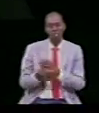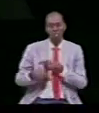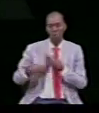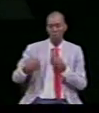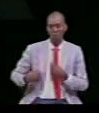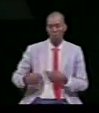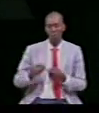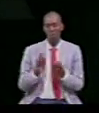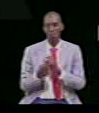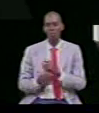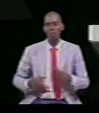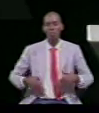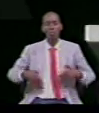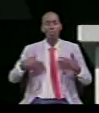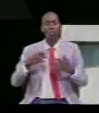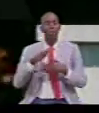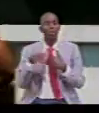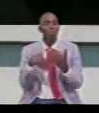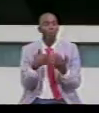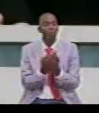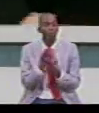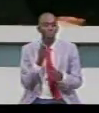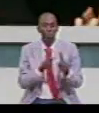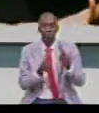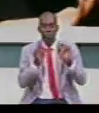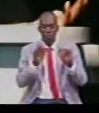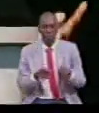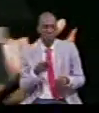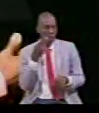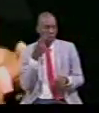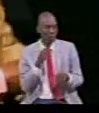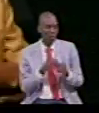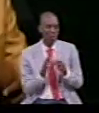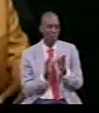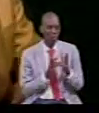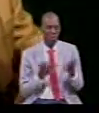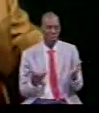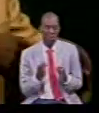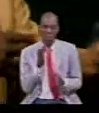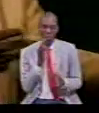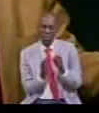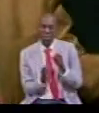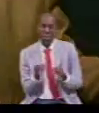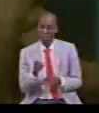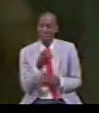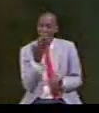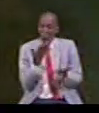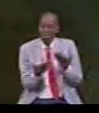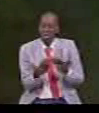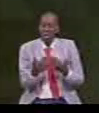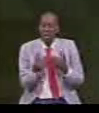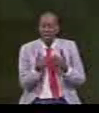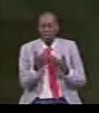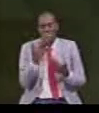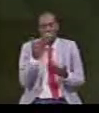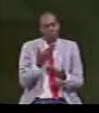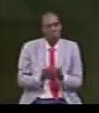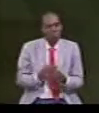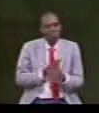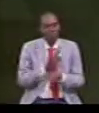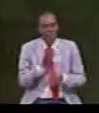All the people you can read about, they may have good nature, they may have you know,